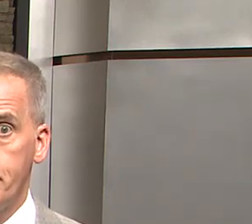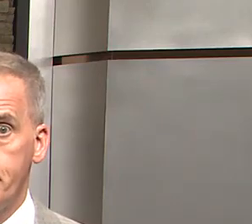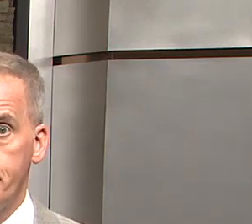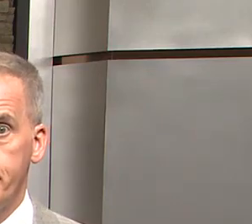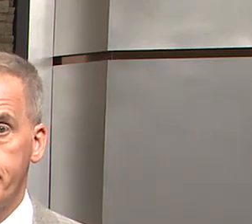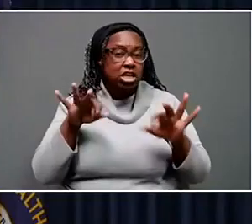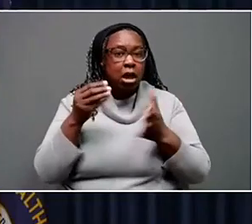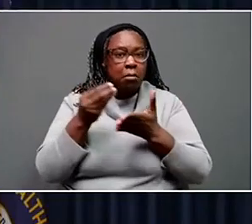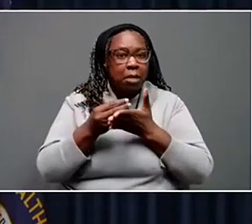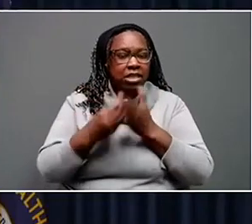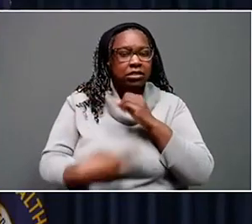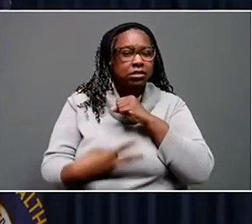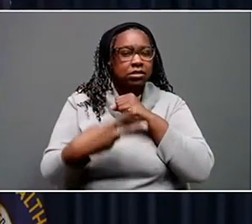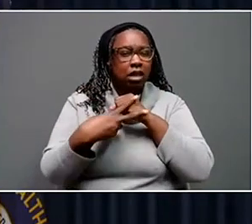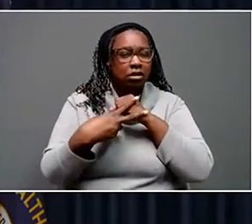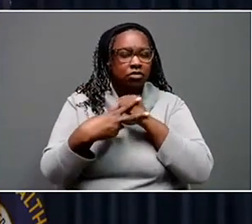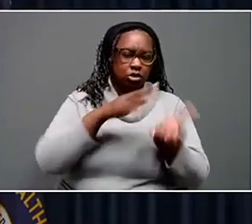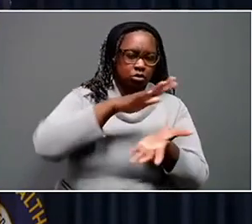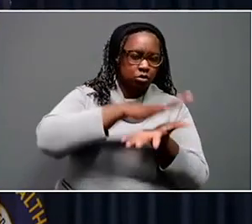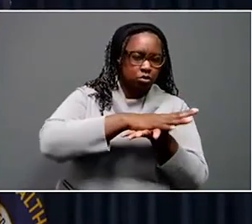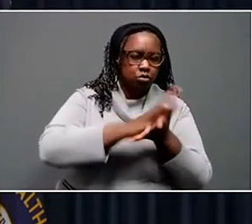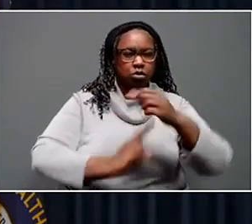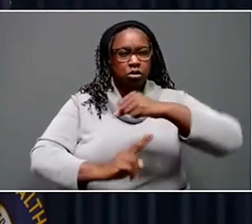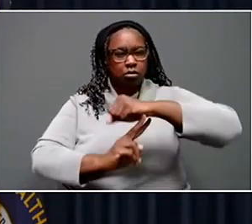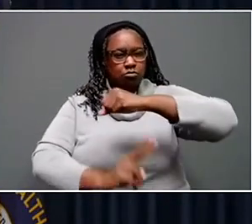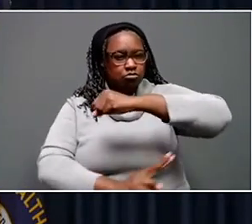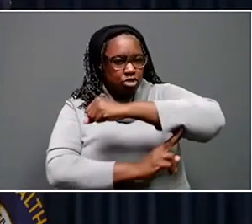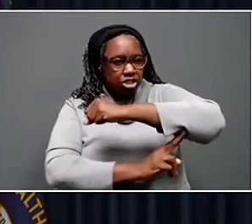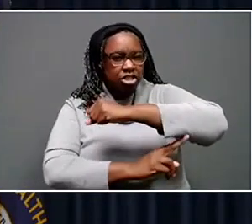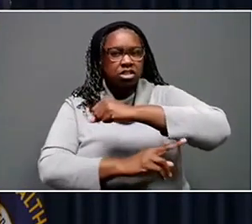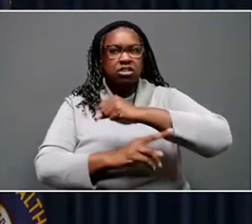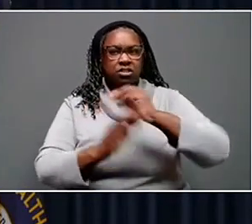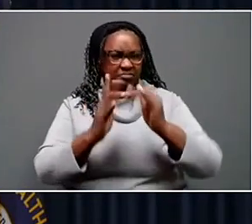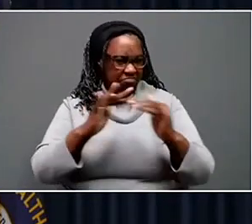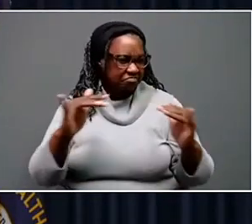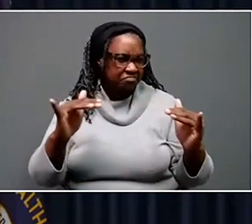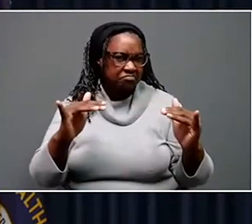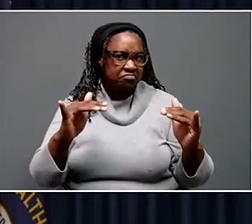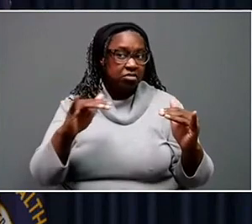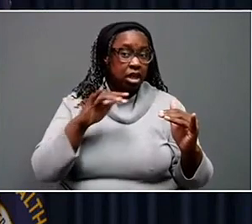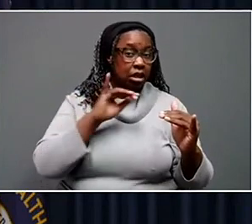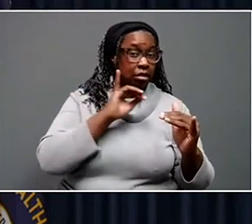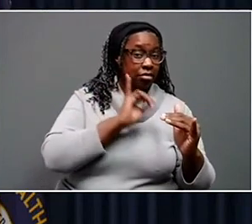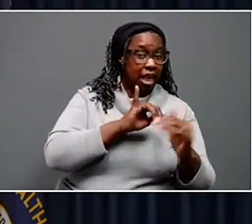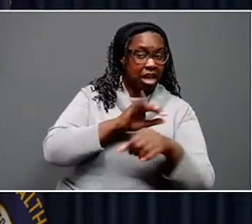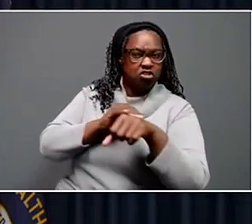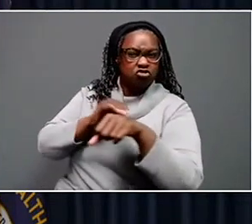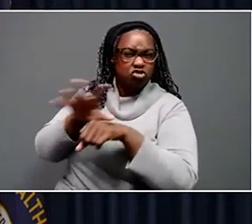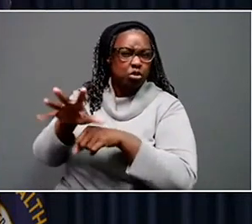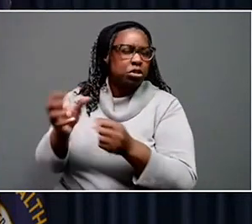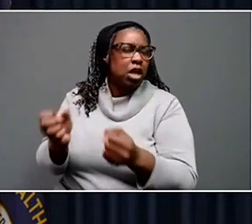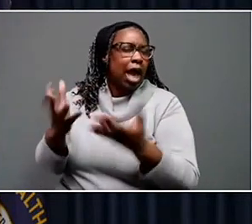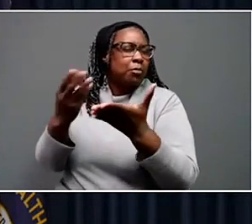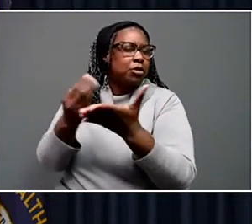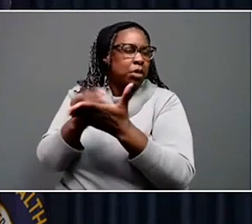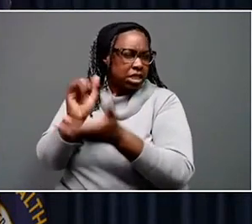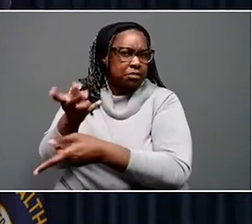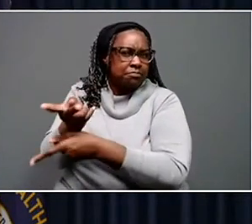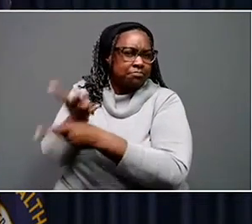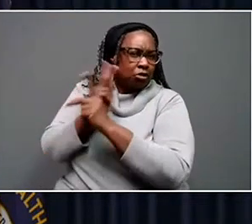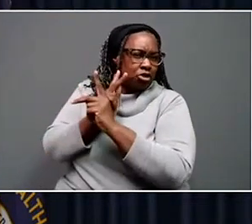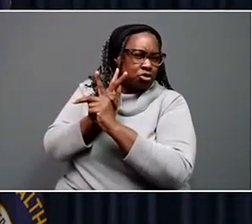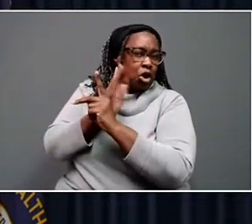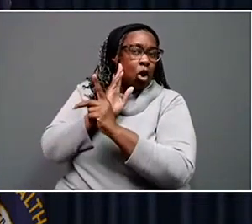November. Tuesday, Kentucky Governor Andy Beshear revealing his Better Kentucky Infrastructure Plan, which he says supports families and boosts